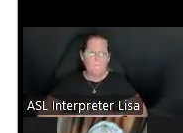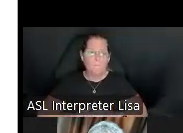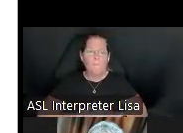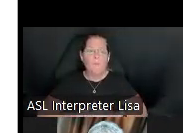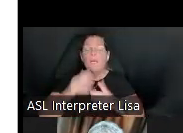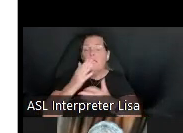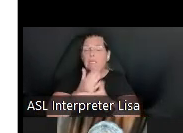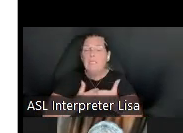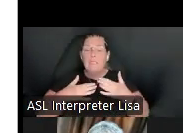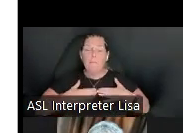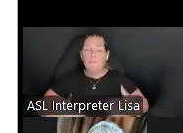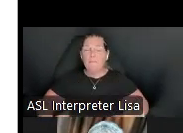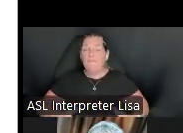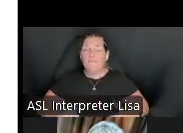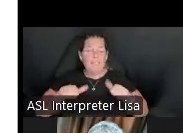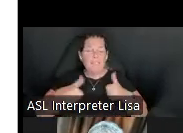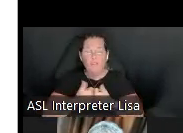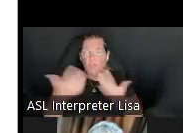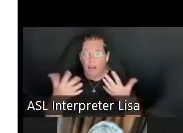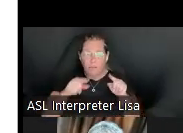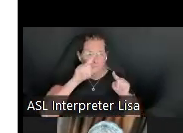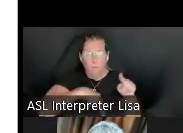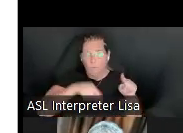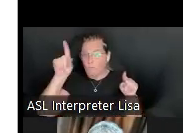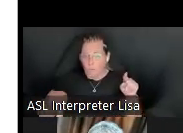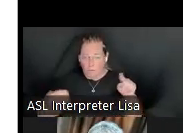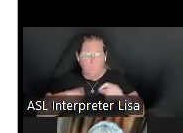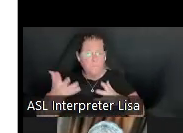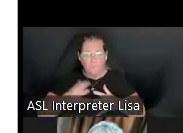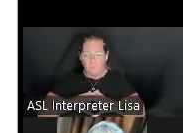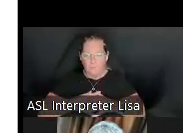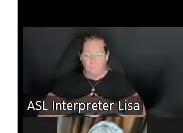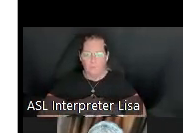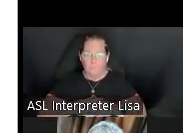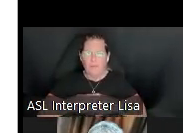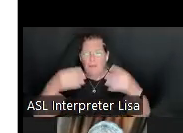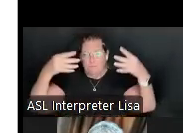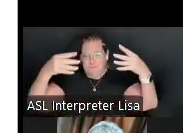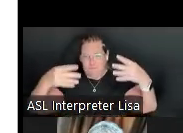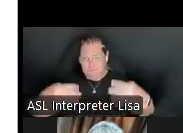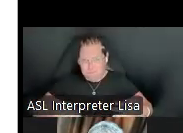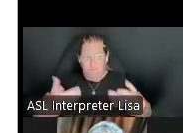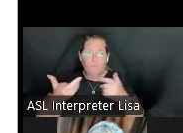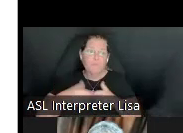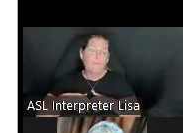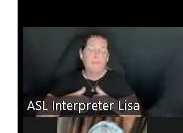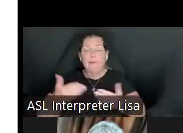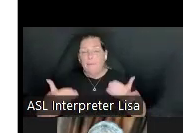Some of the physical impairments that you will see, it's a long list. You may see people with